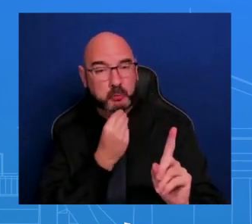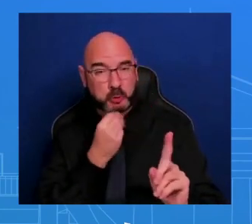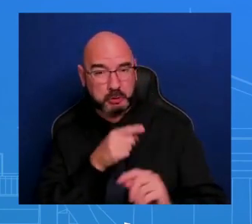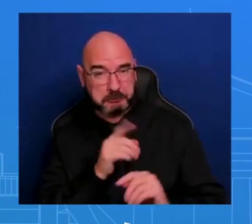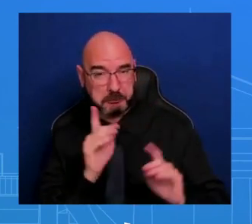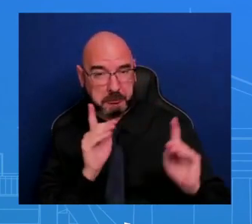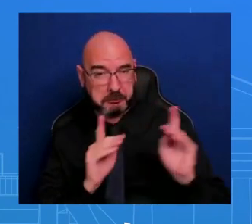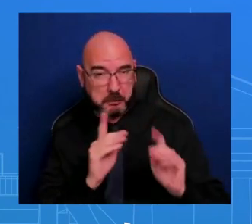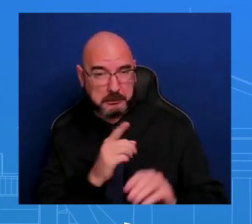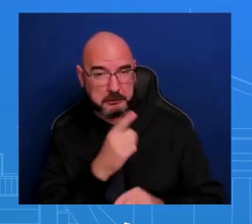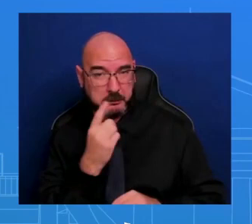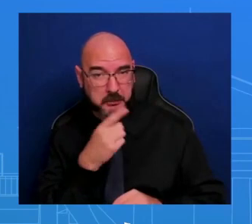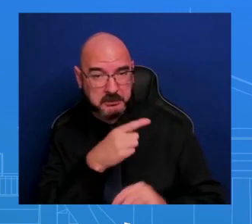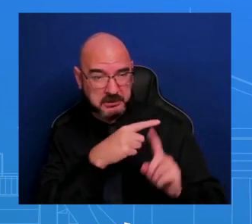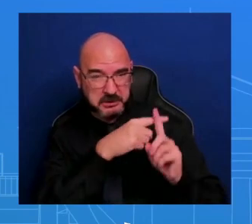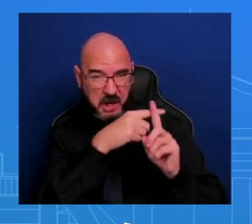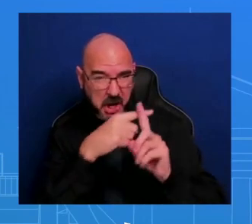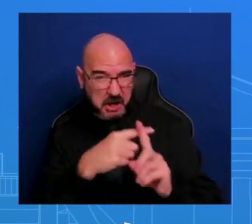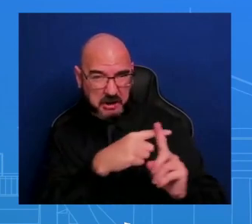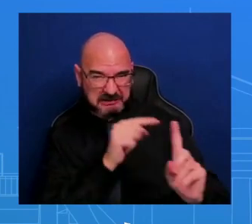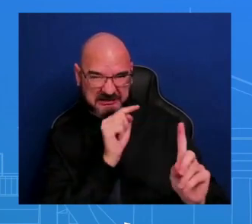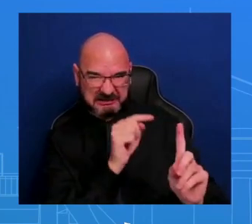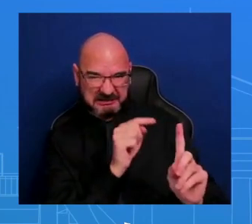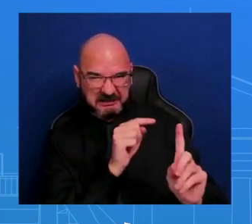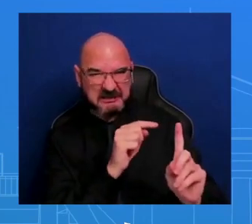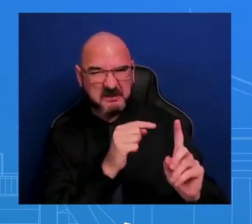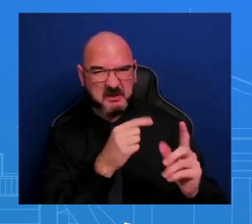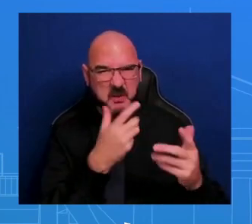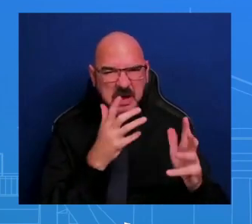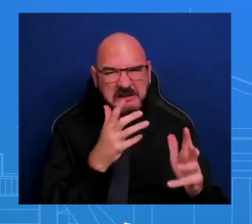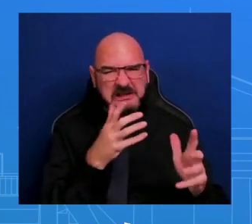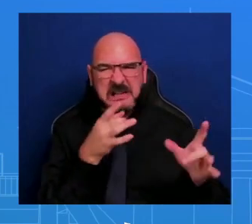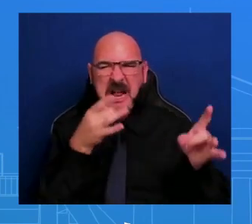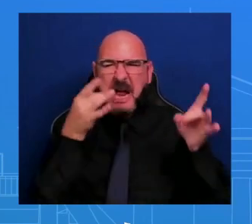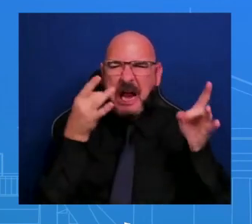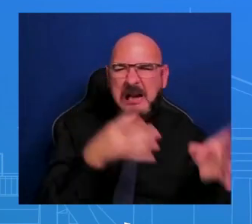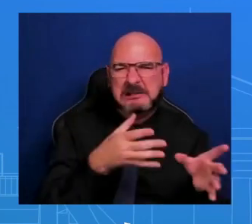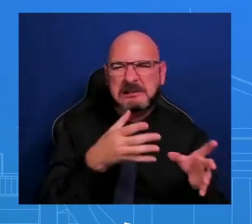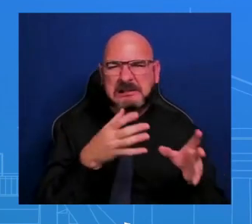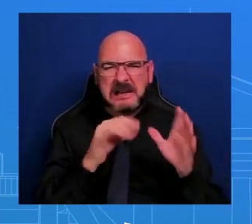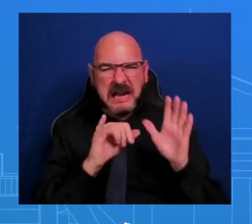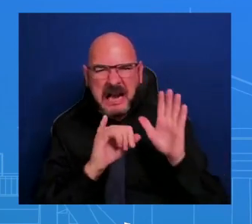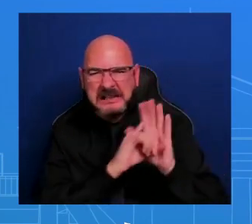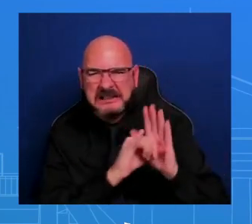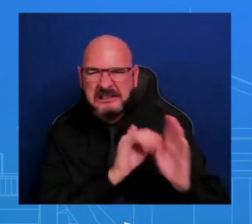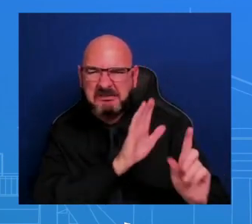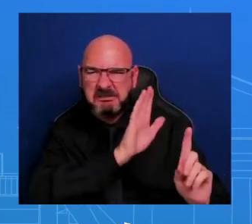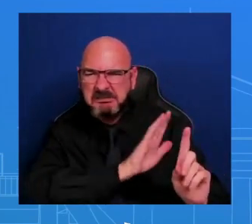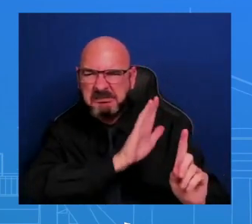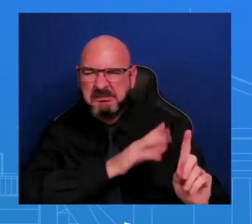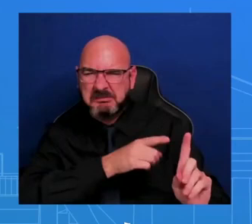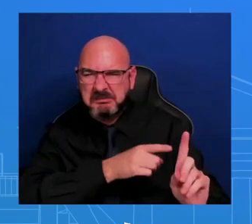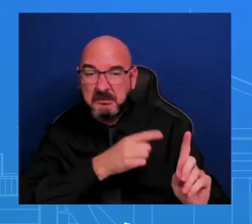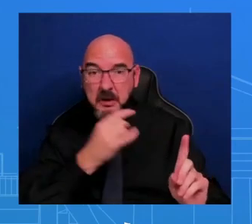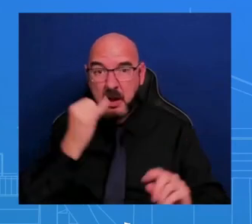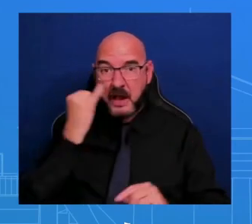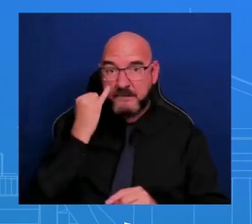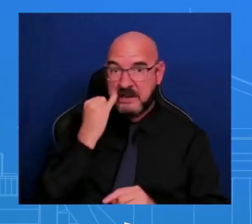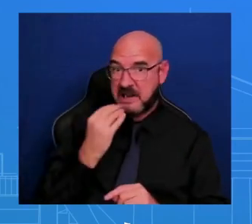identity, when Israel is singled out because of anti-Jewish hatred, that is